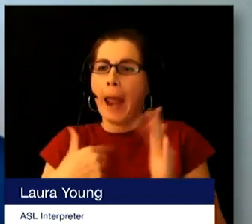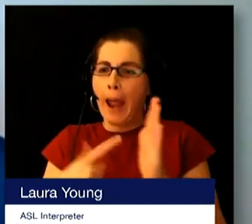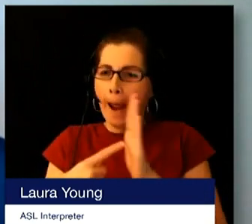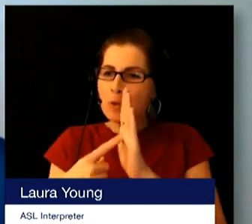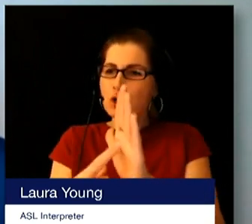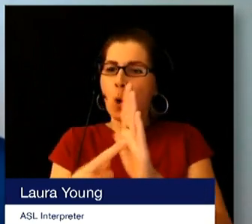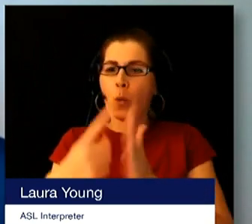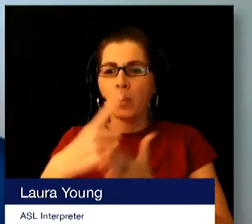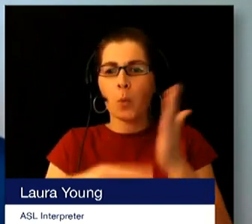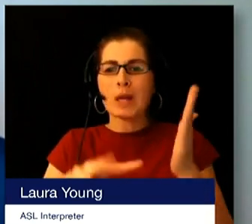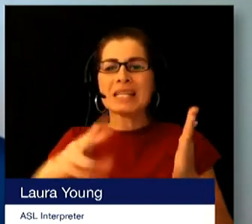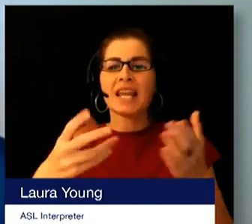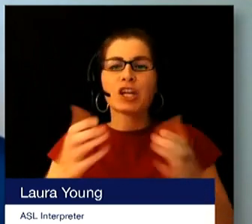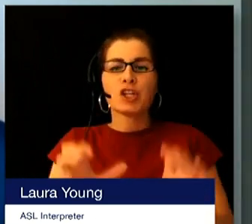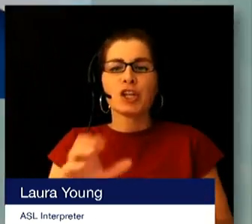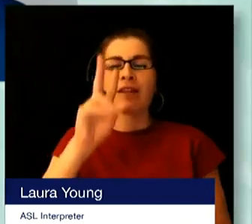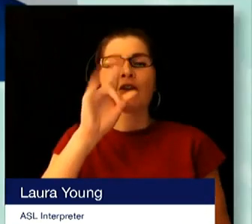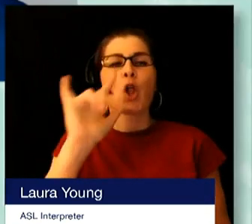look like.